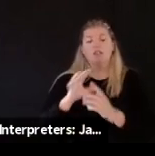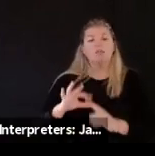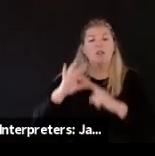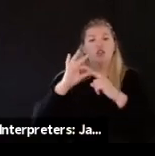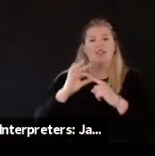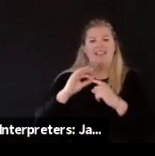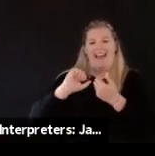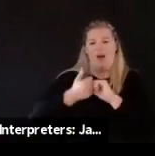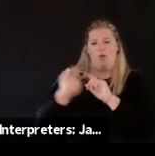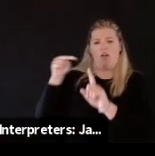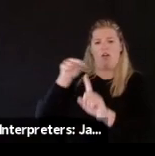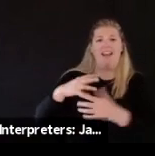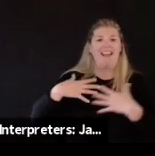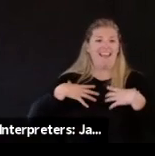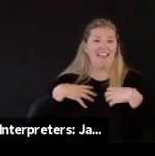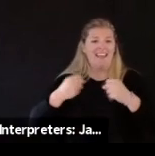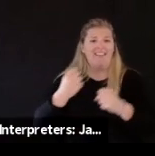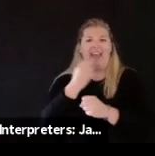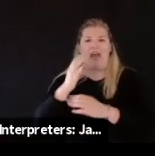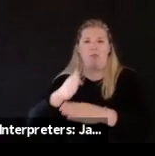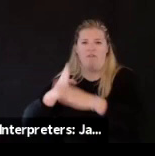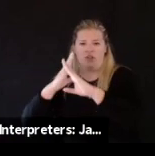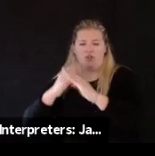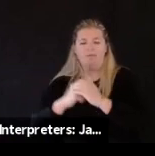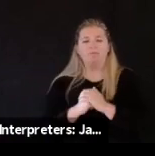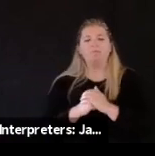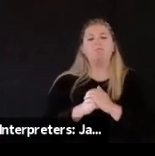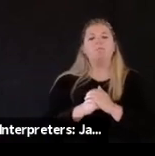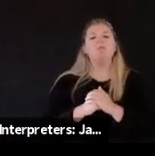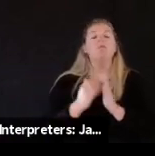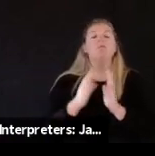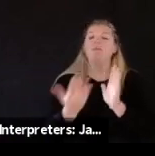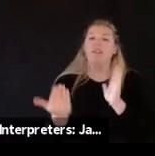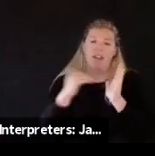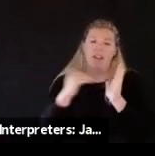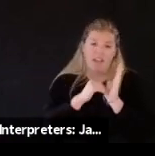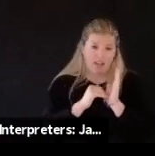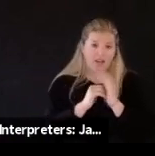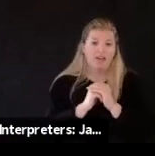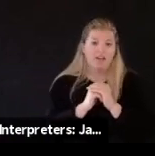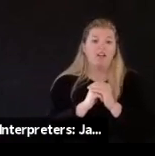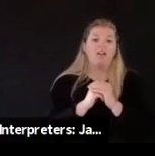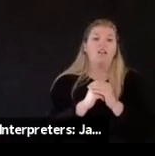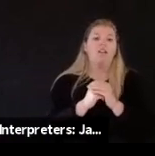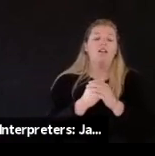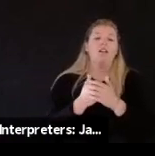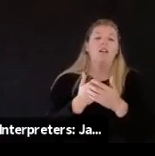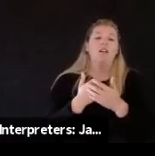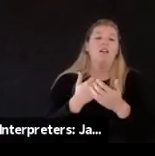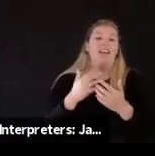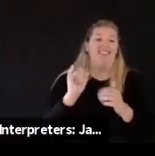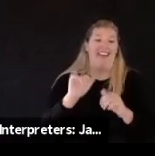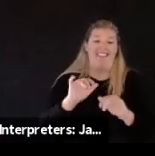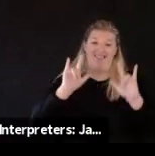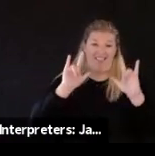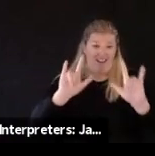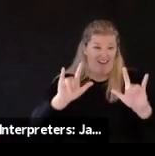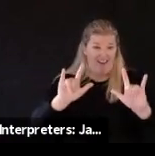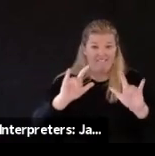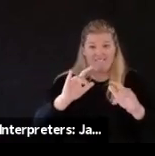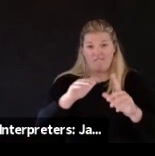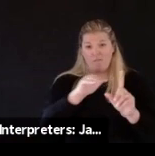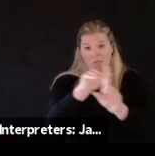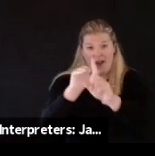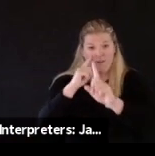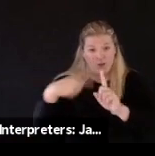our prevention efforts? I do just again want to extend that loving reminder that this is a journey, that